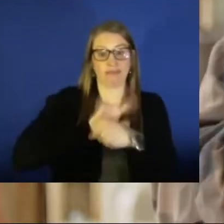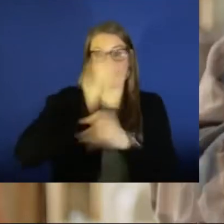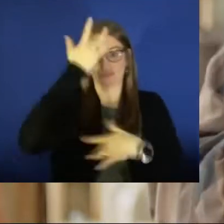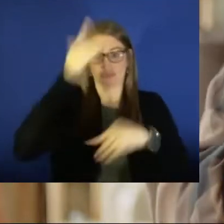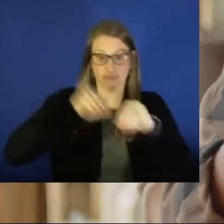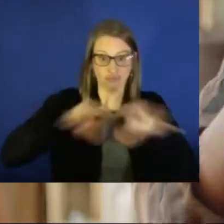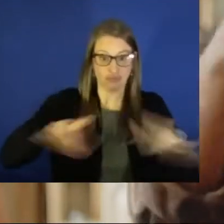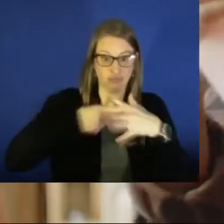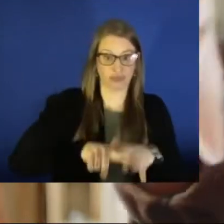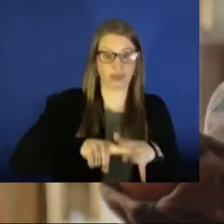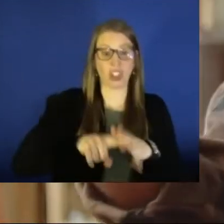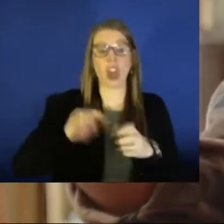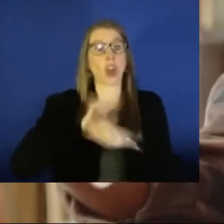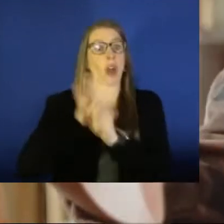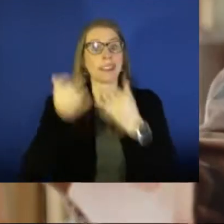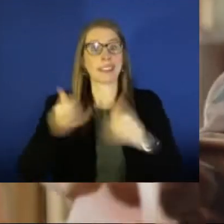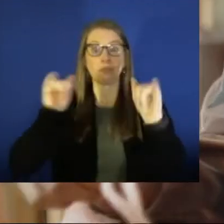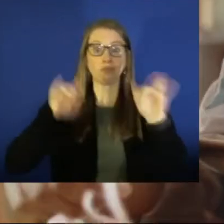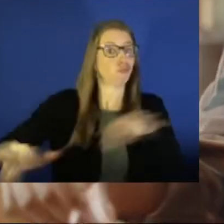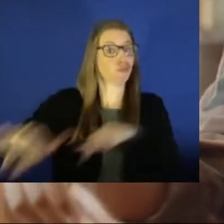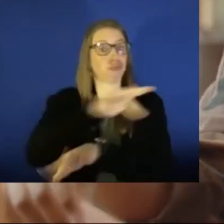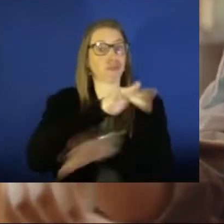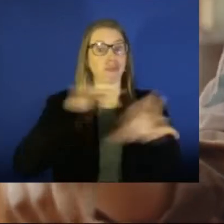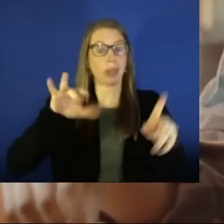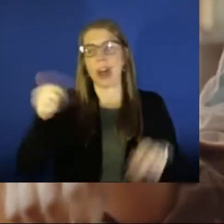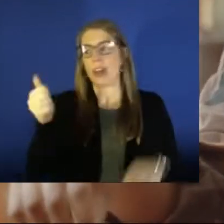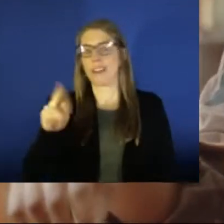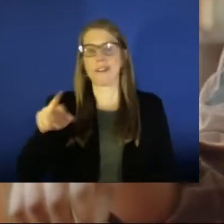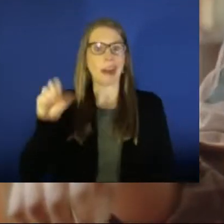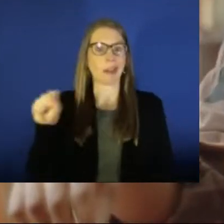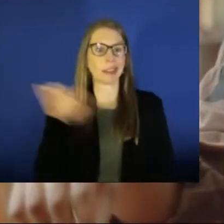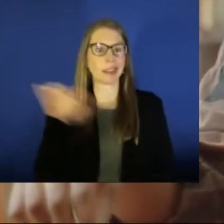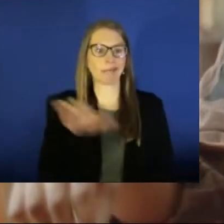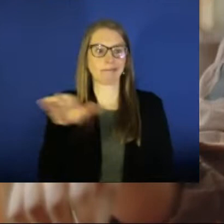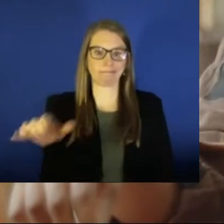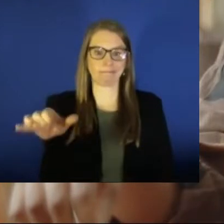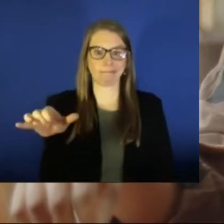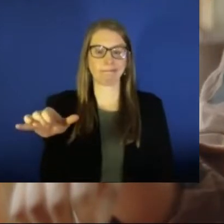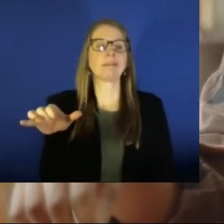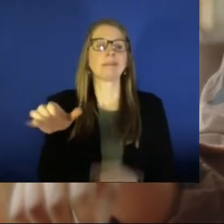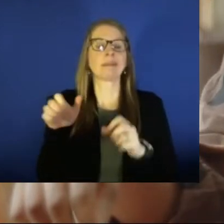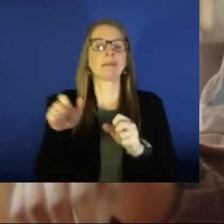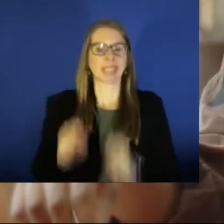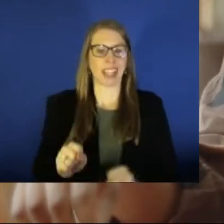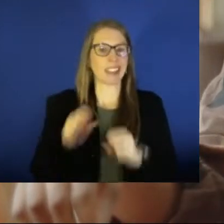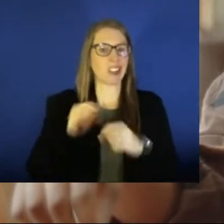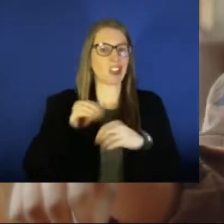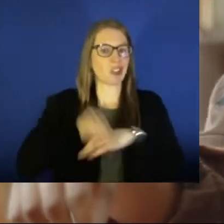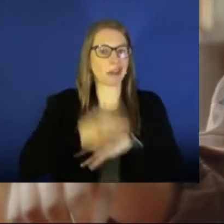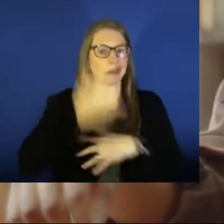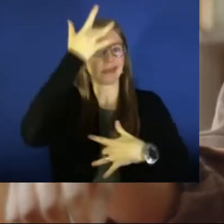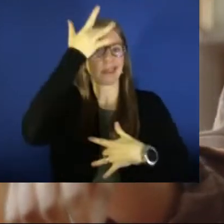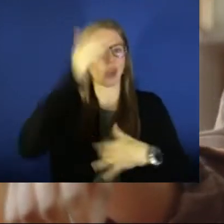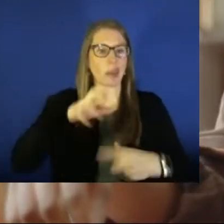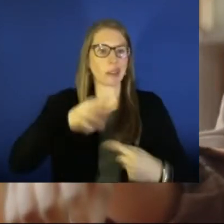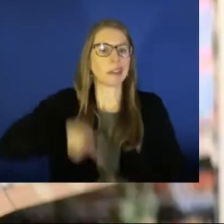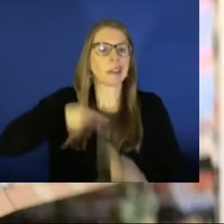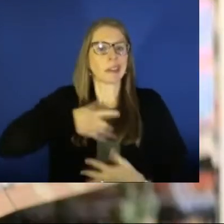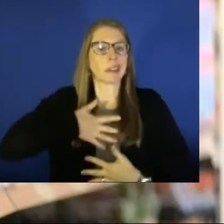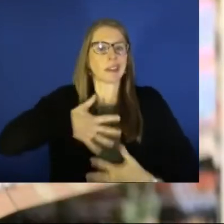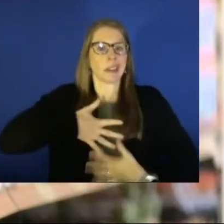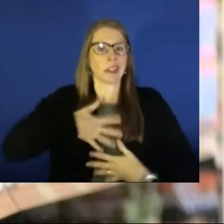are other viruses, along with other stuff in the air, all of which can make you sick or make it tough to breathe while just trying to enjoy some